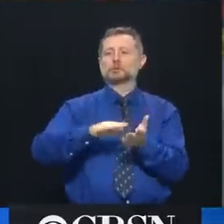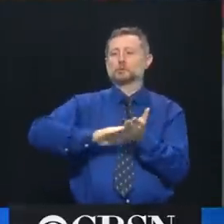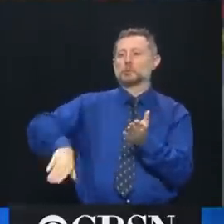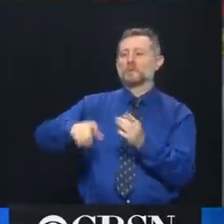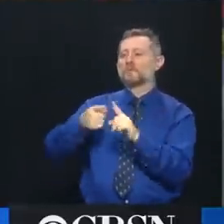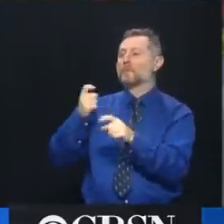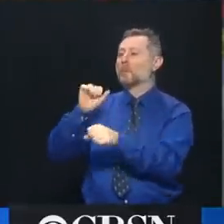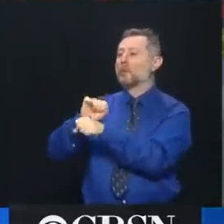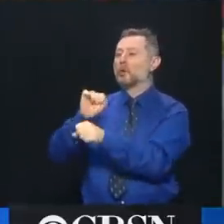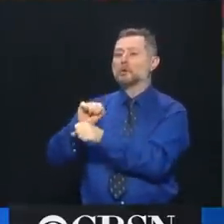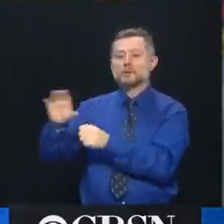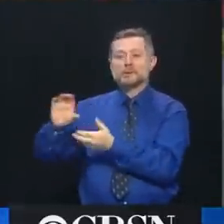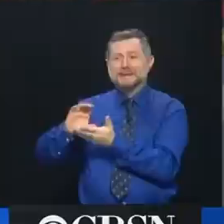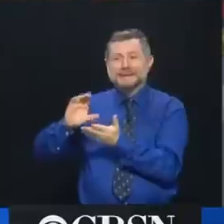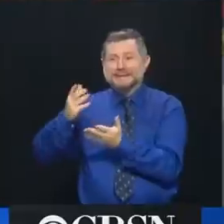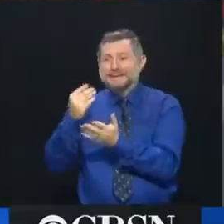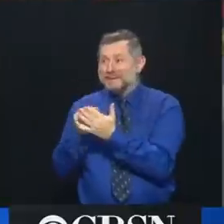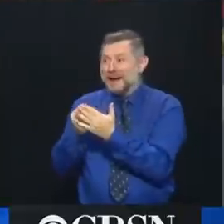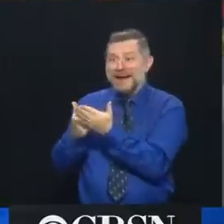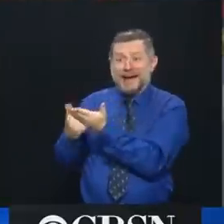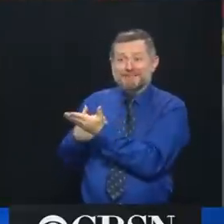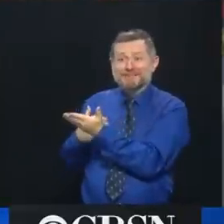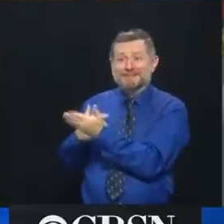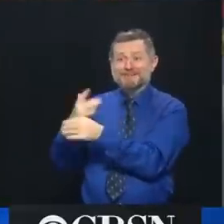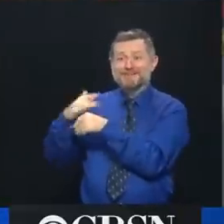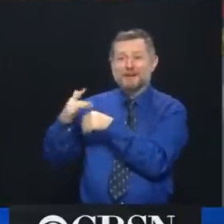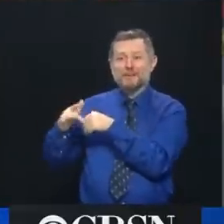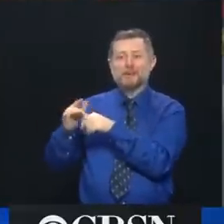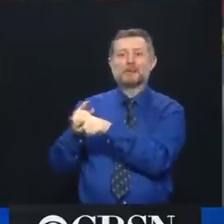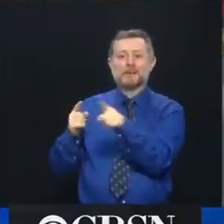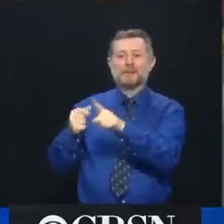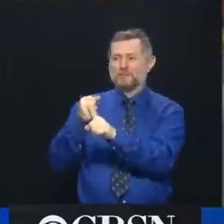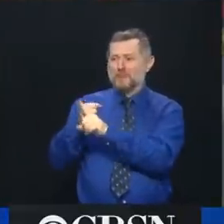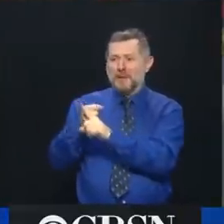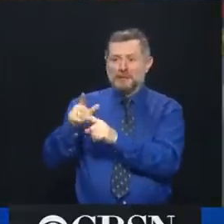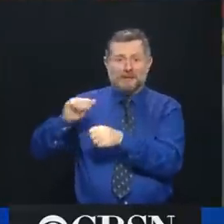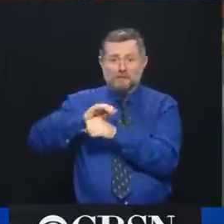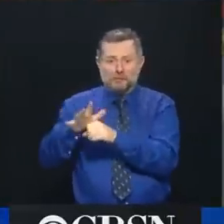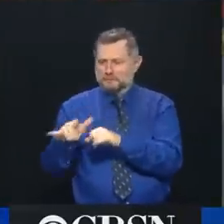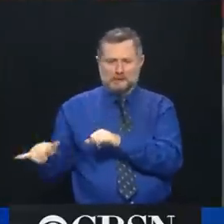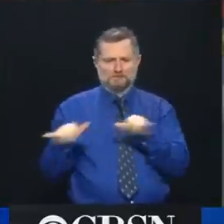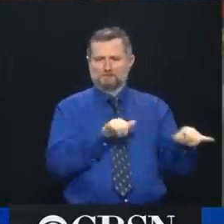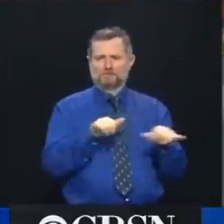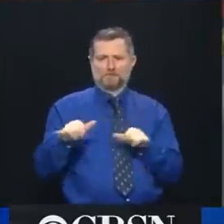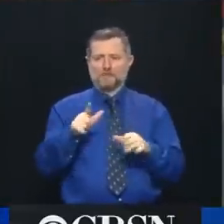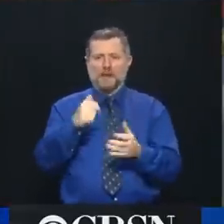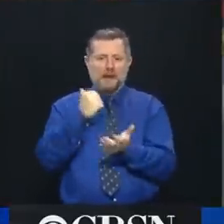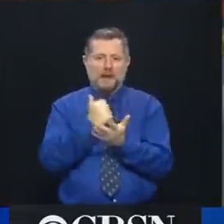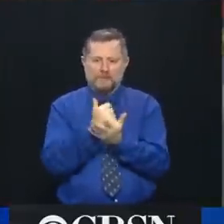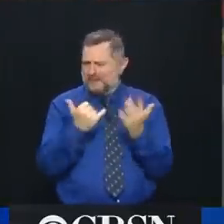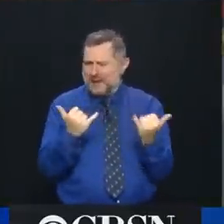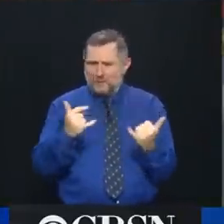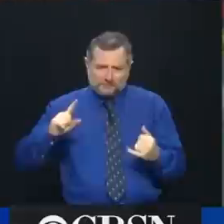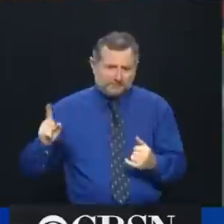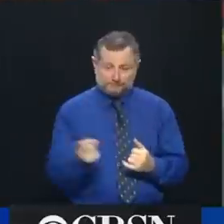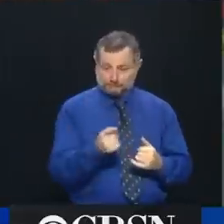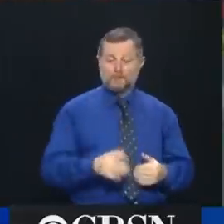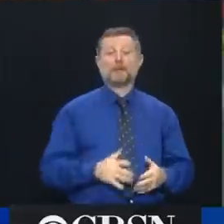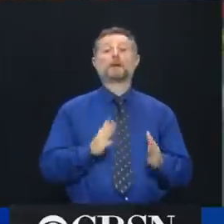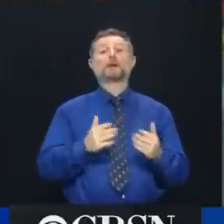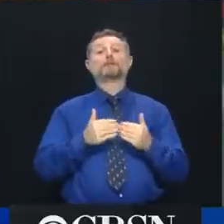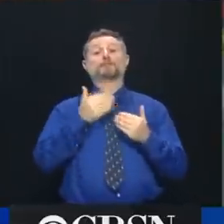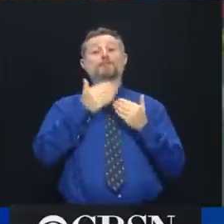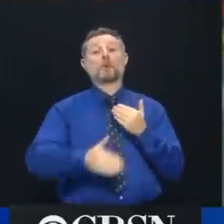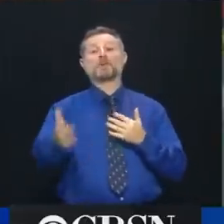there and these people are just as impacted by covet and they need help now the final priorities i'll outline today